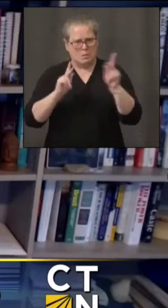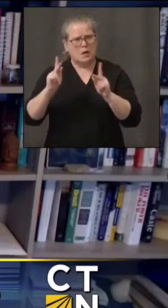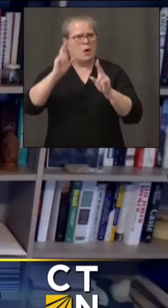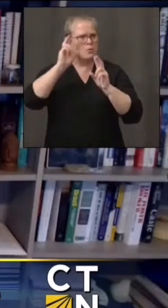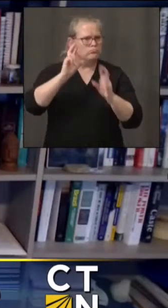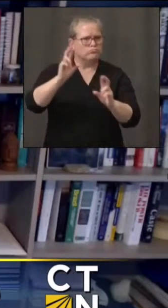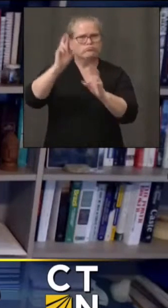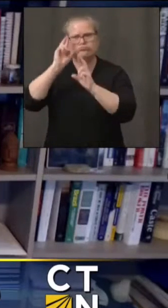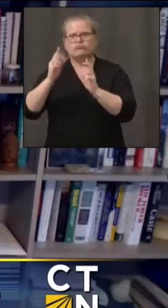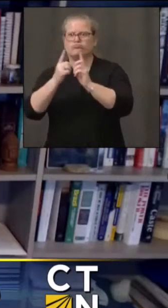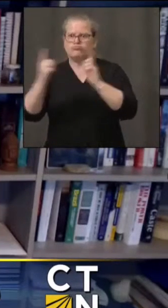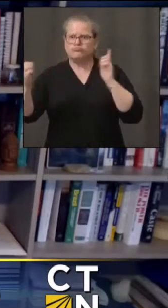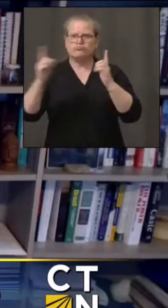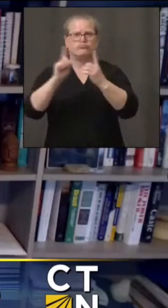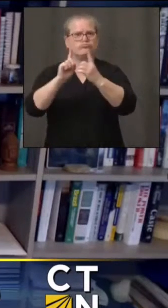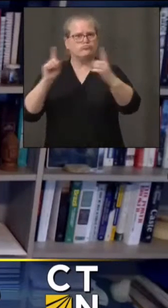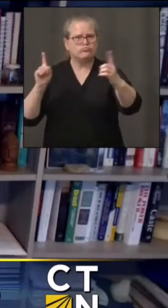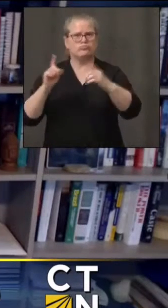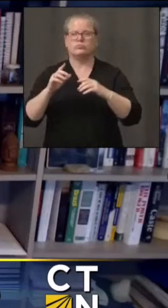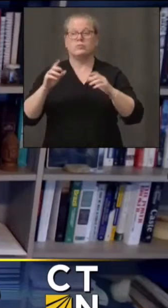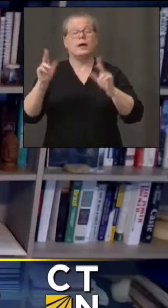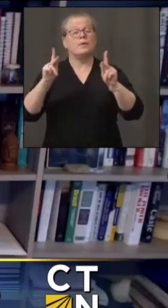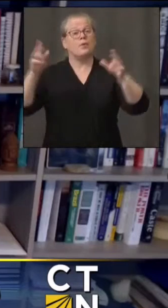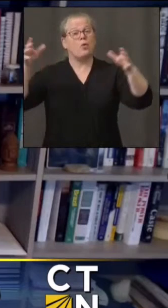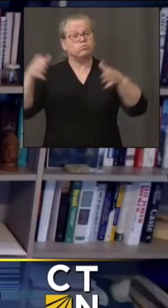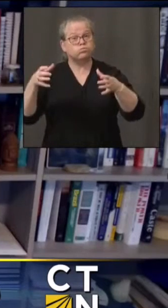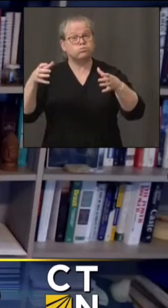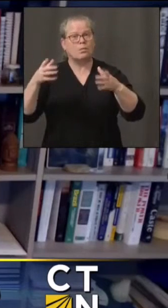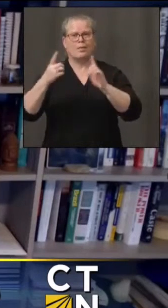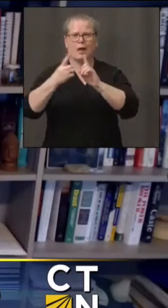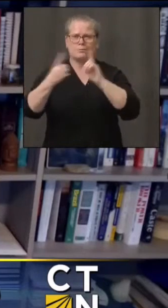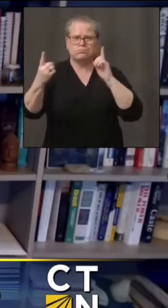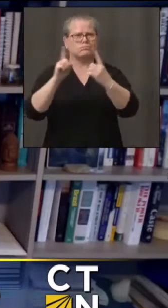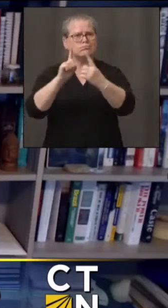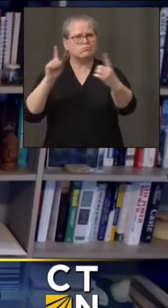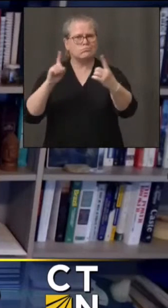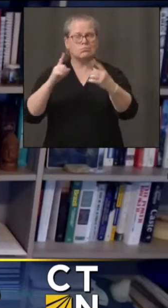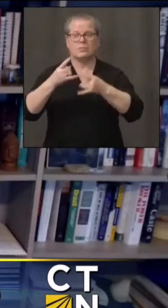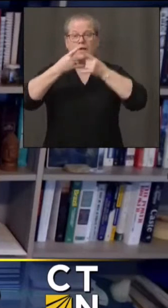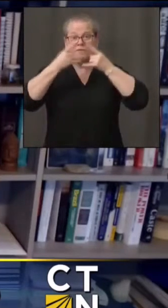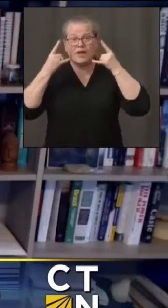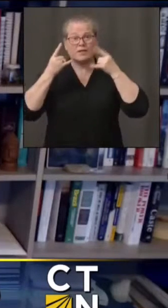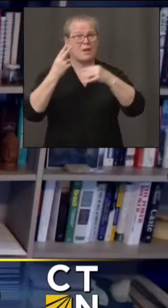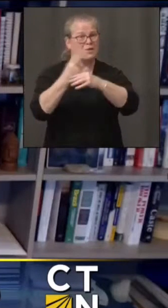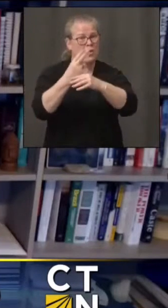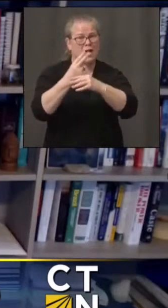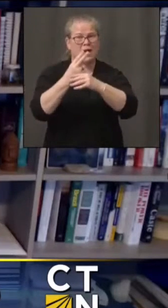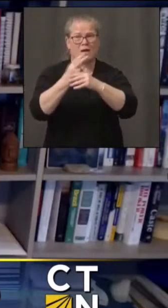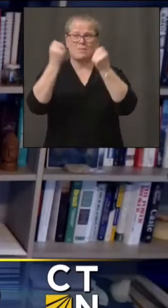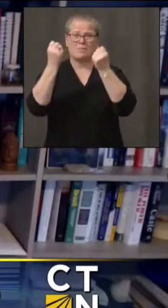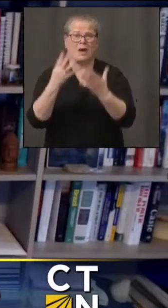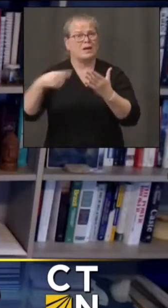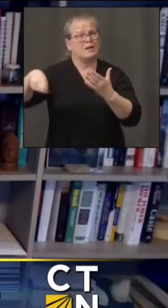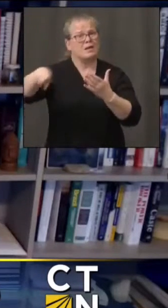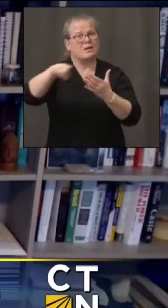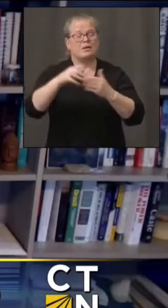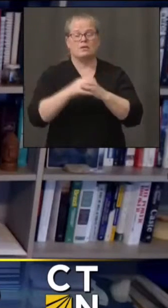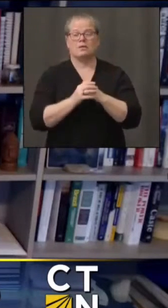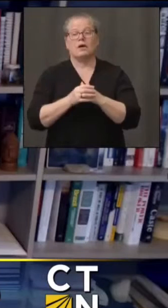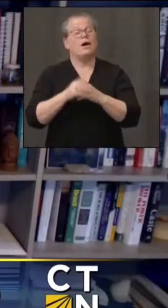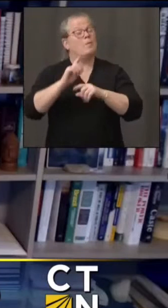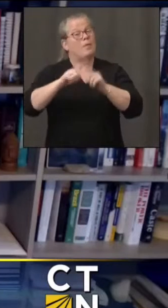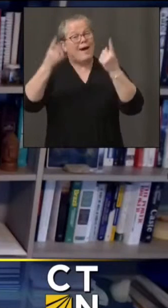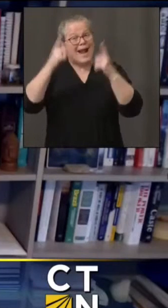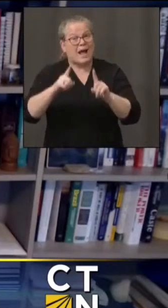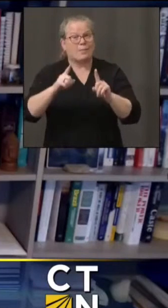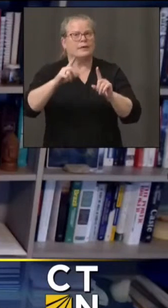avoidance of large gatherings, use of face masks. We had outbreaks in Danbury. We're having an outbreak in